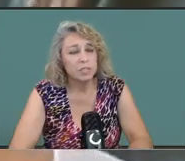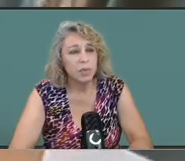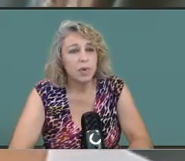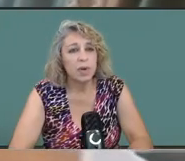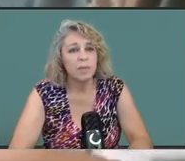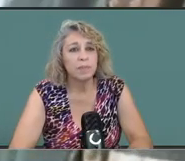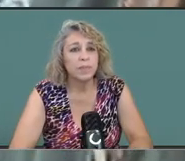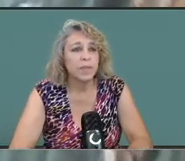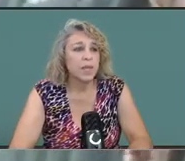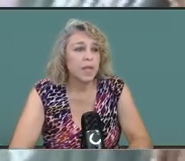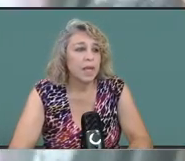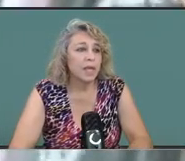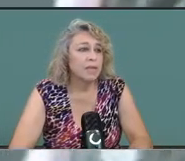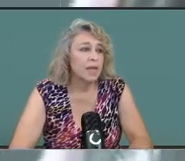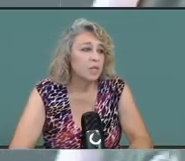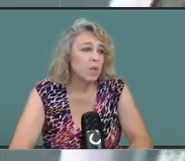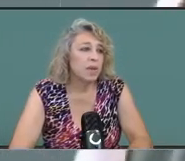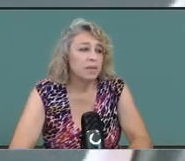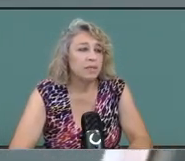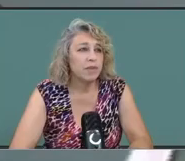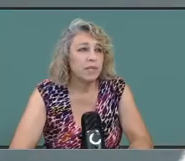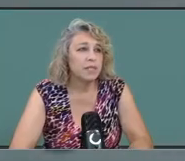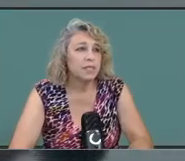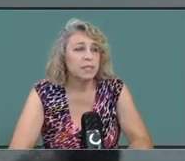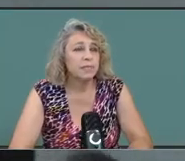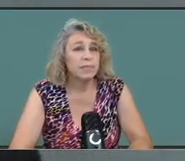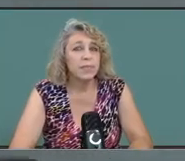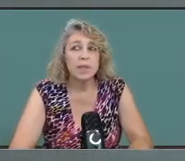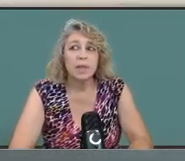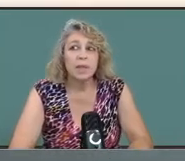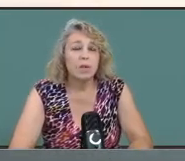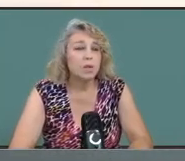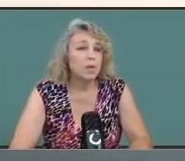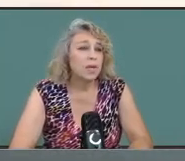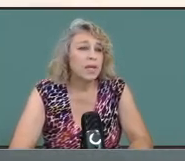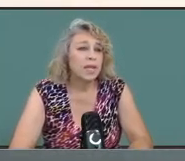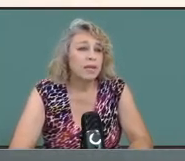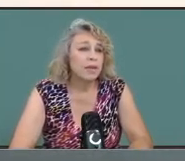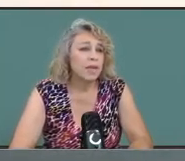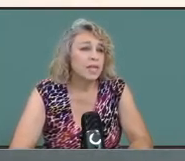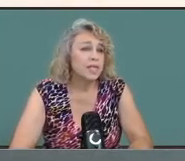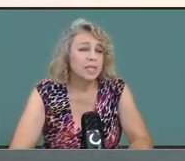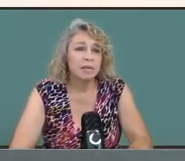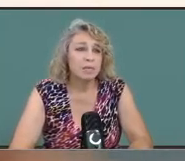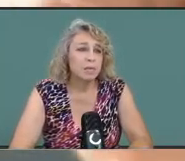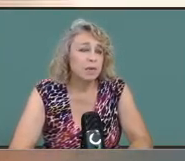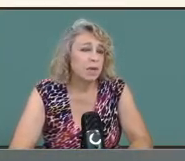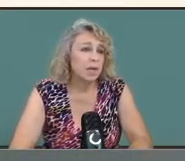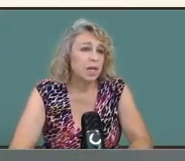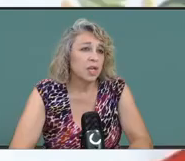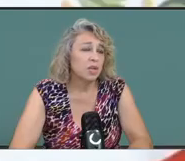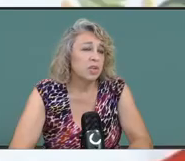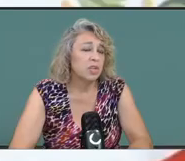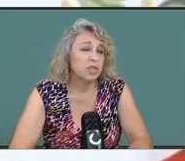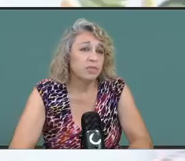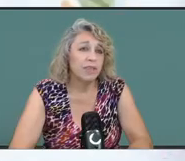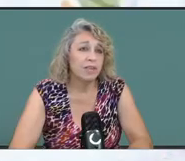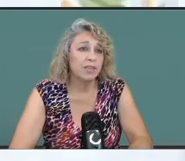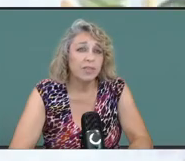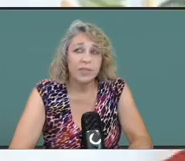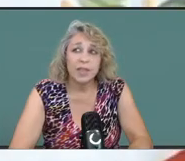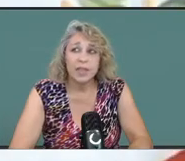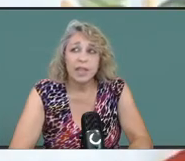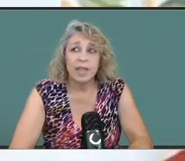exalt this program. And that is why, friends, here it is not good to